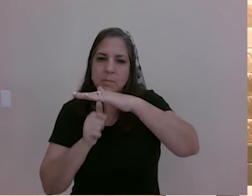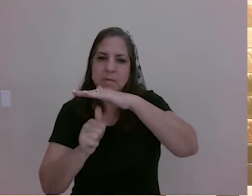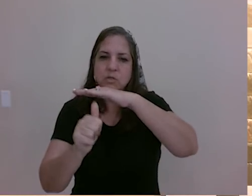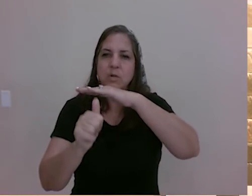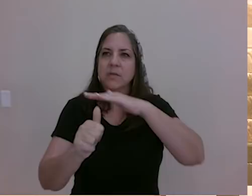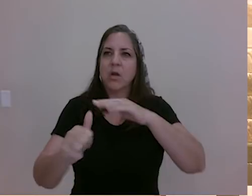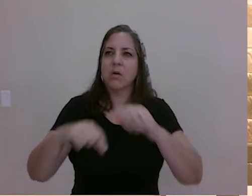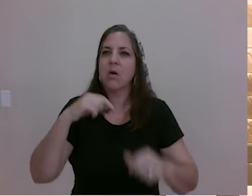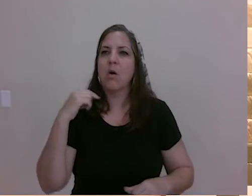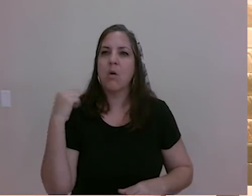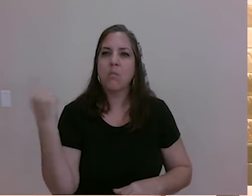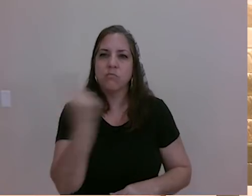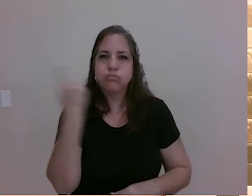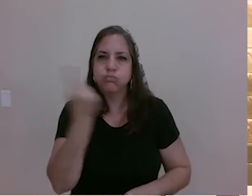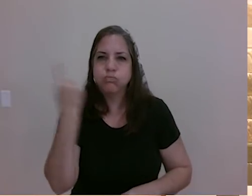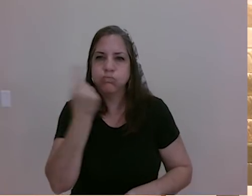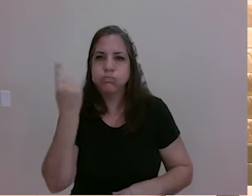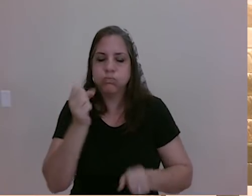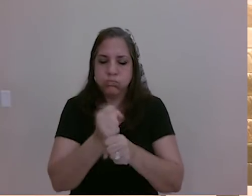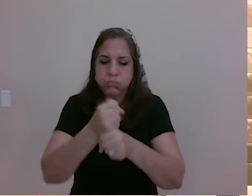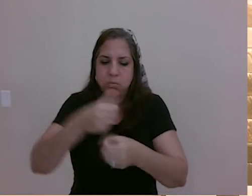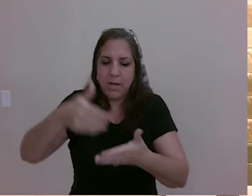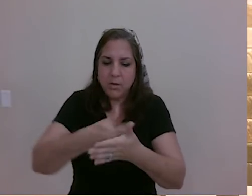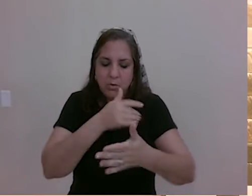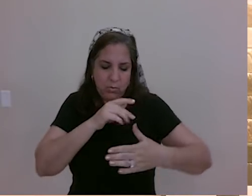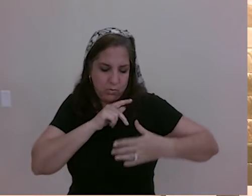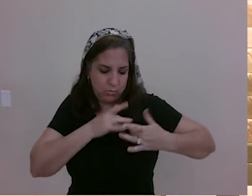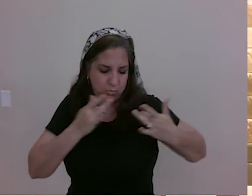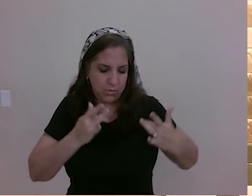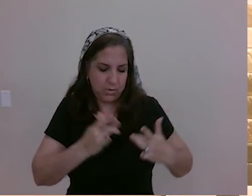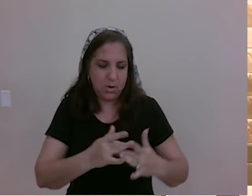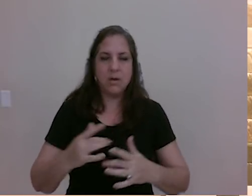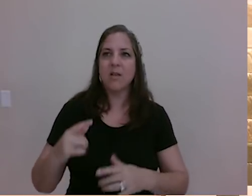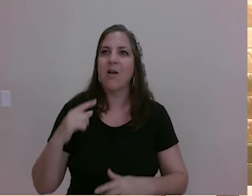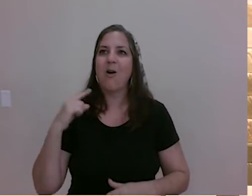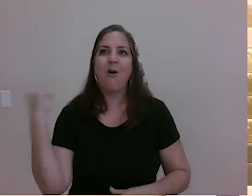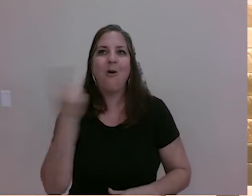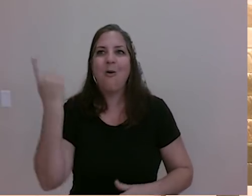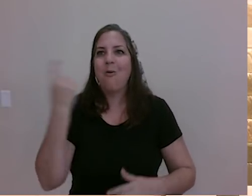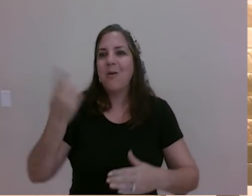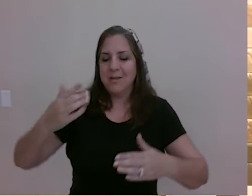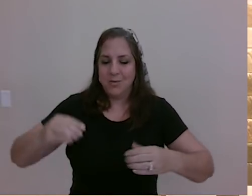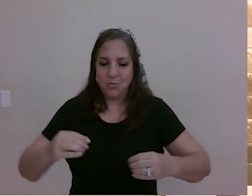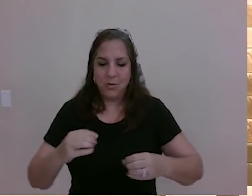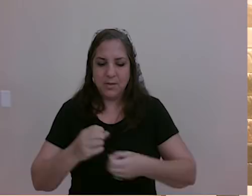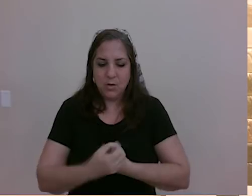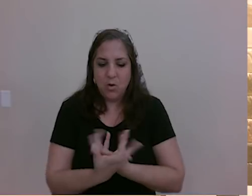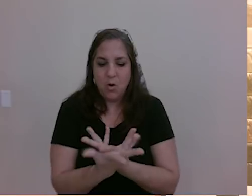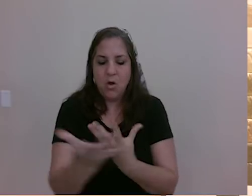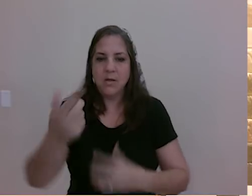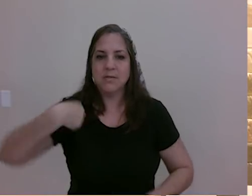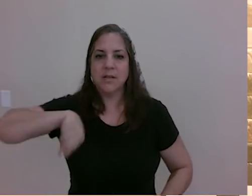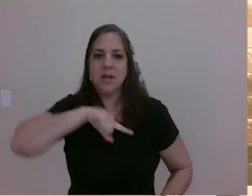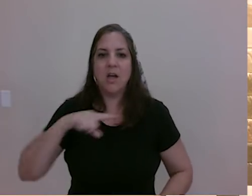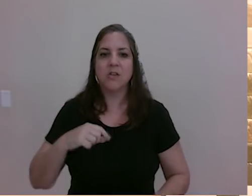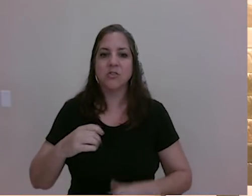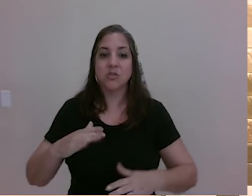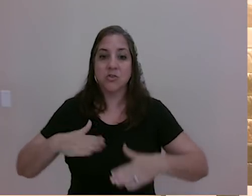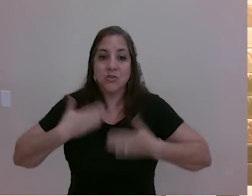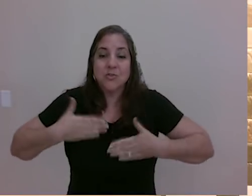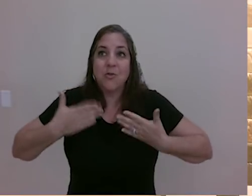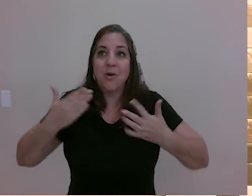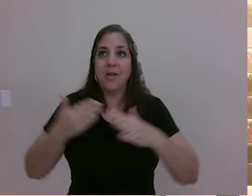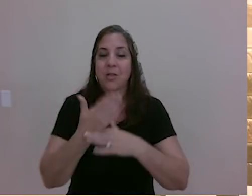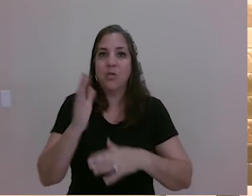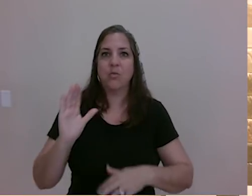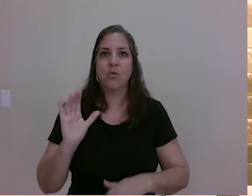us may be the cause of our unending joy, through Christ our Lord. Amen. Amen. The